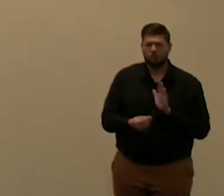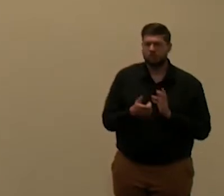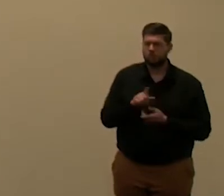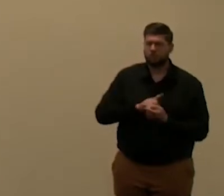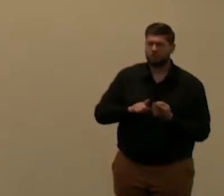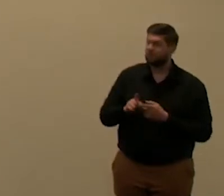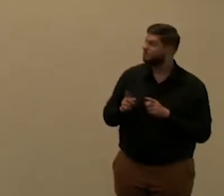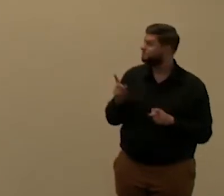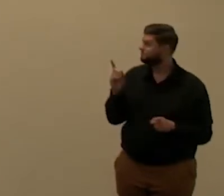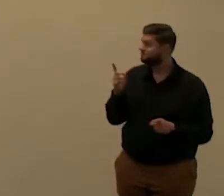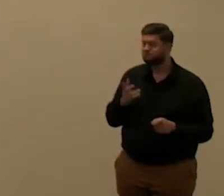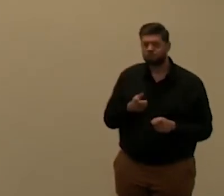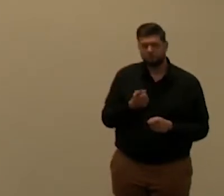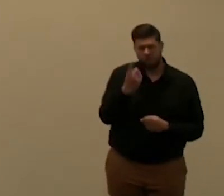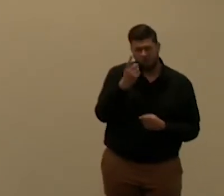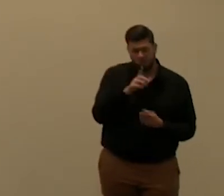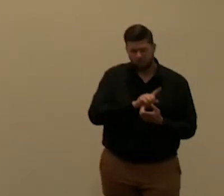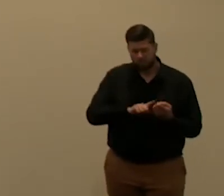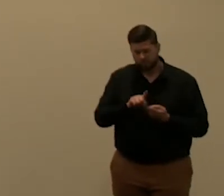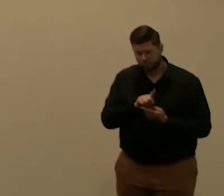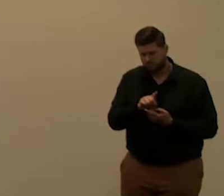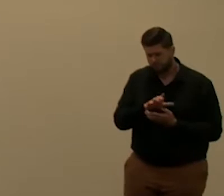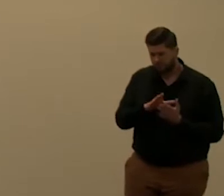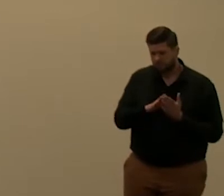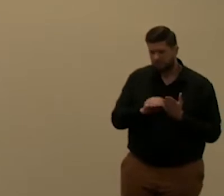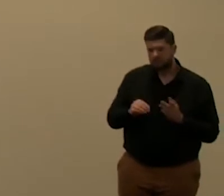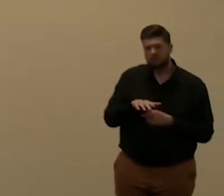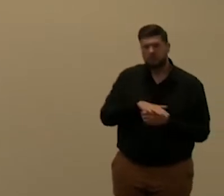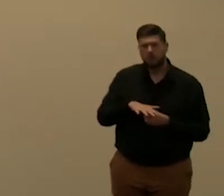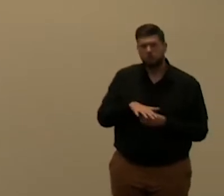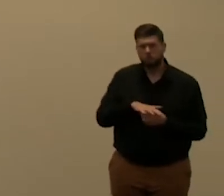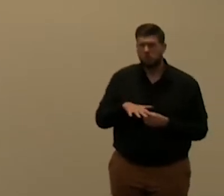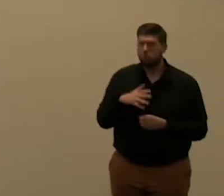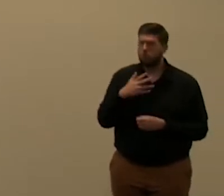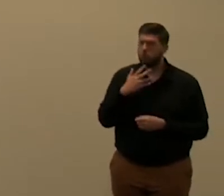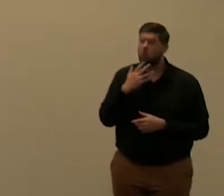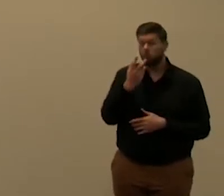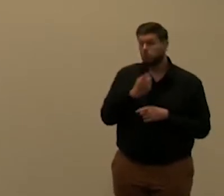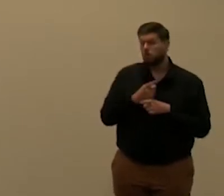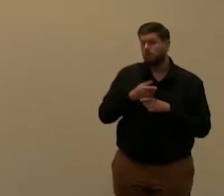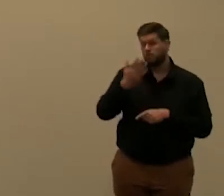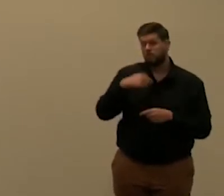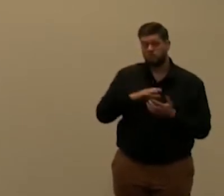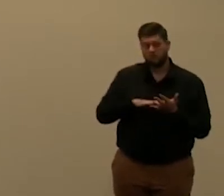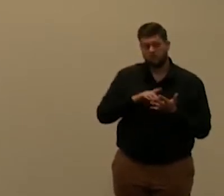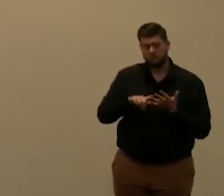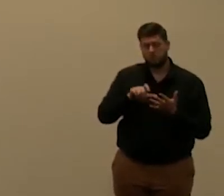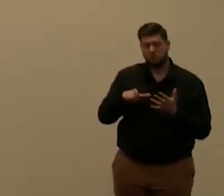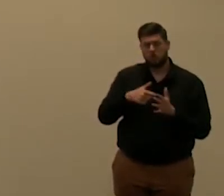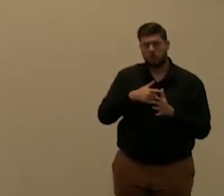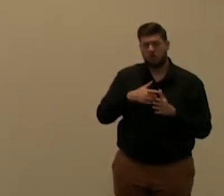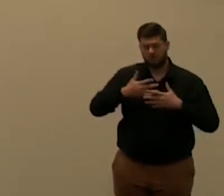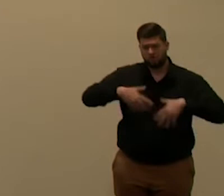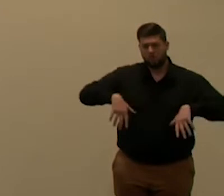So one of the meeting scenarios that we touched on earlier when I was talking about the Mocha framework was our